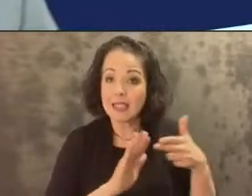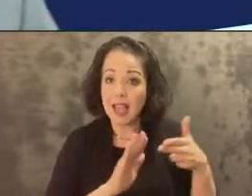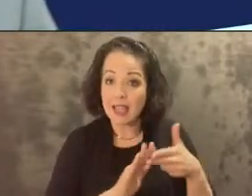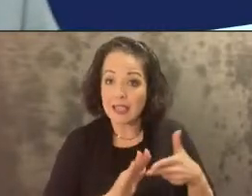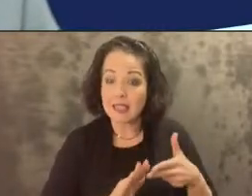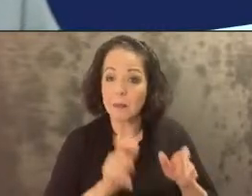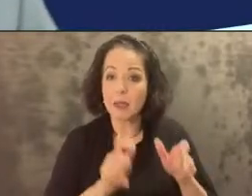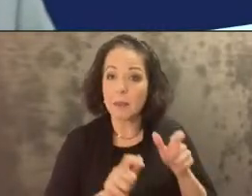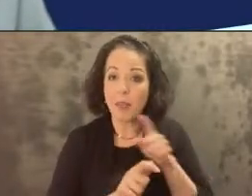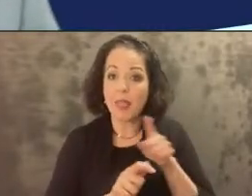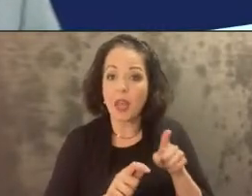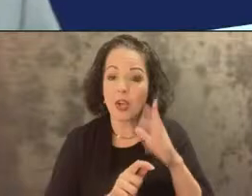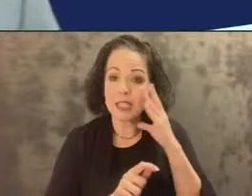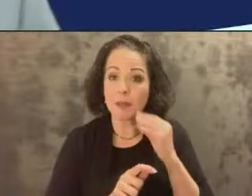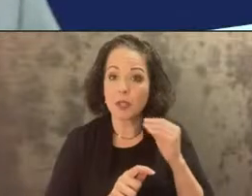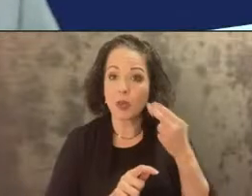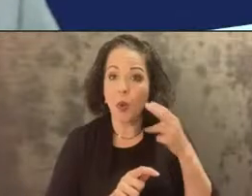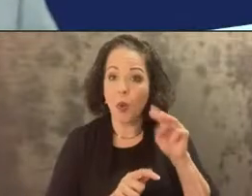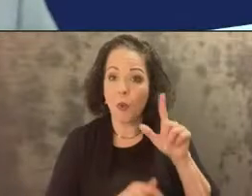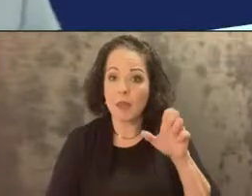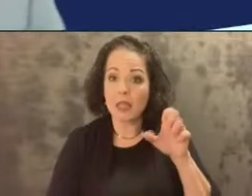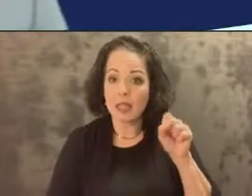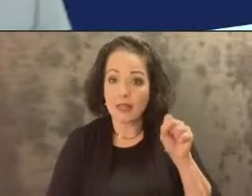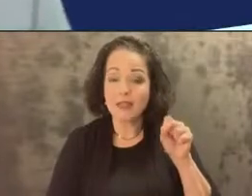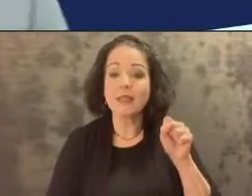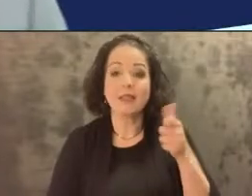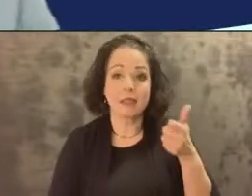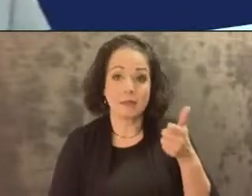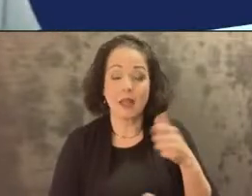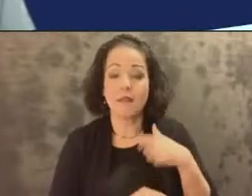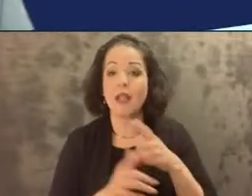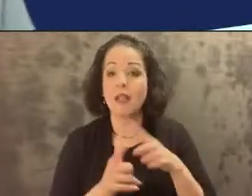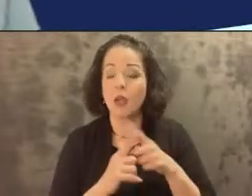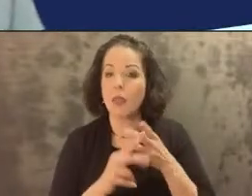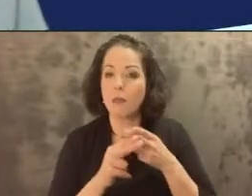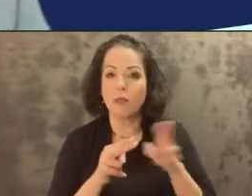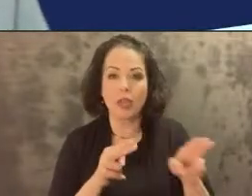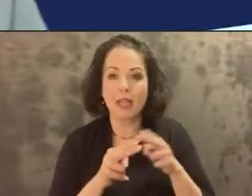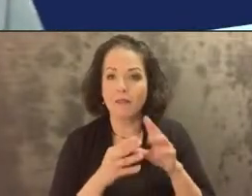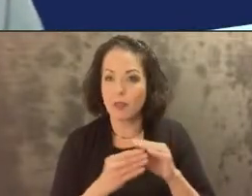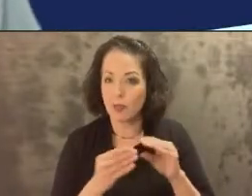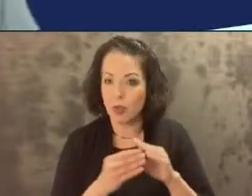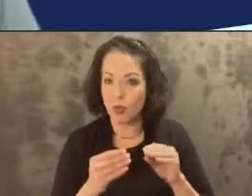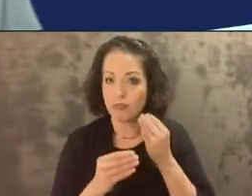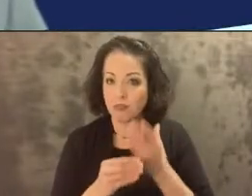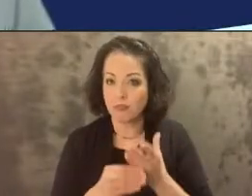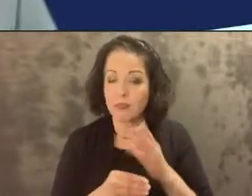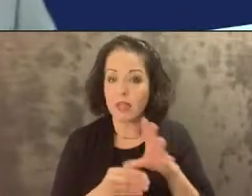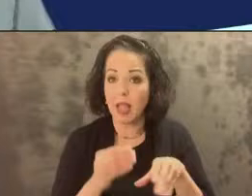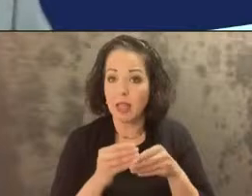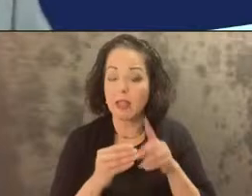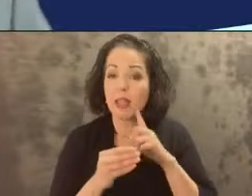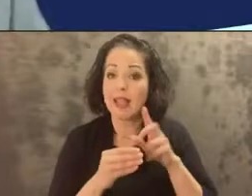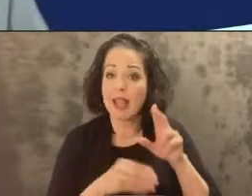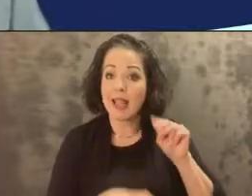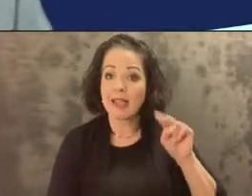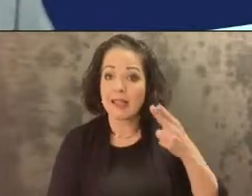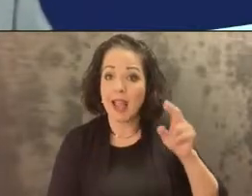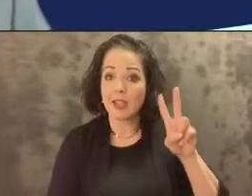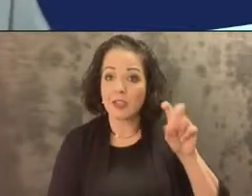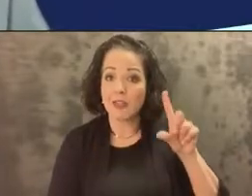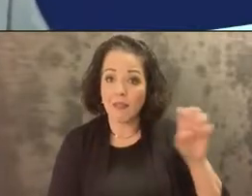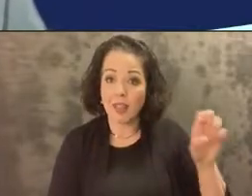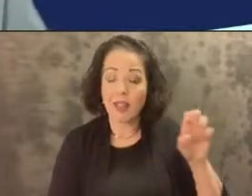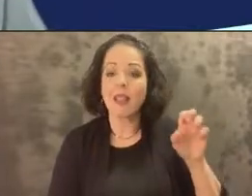experiencing homelessness. With a very brief anecdote here in Nashville, where our office is headquartered, our agency